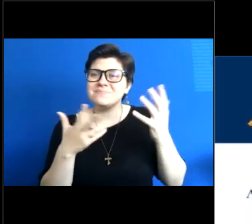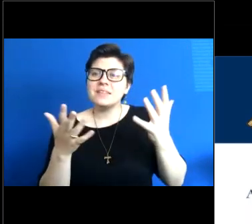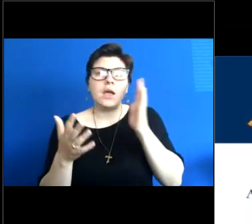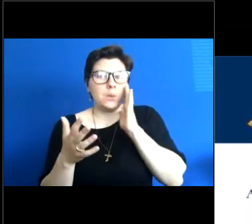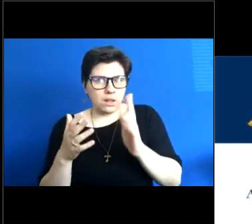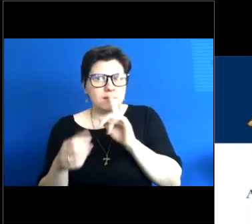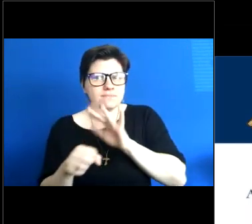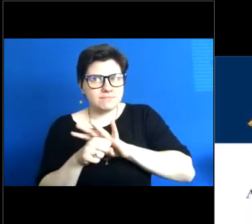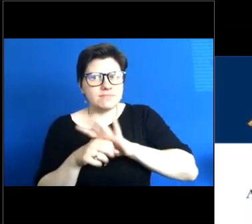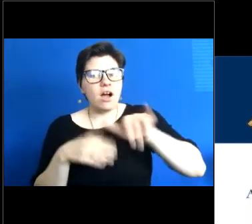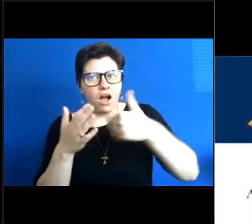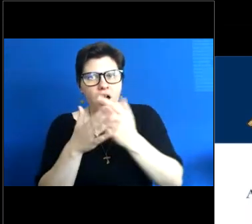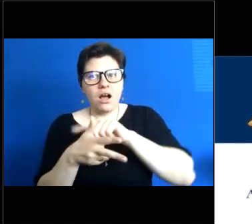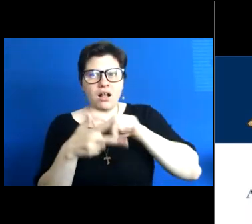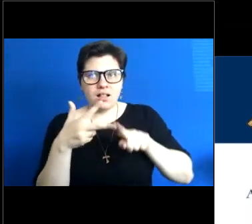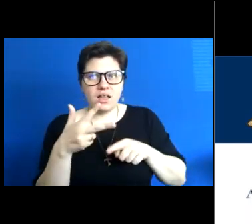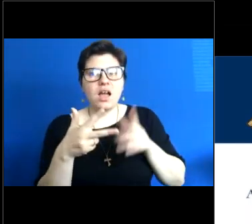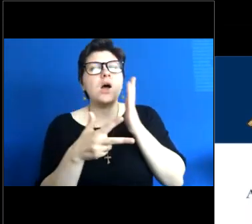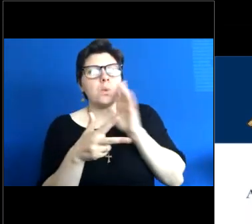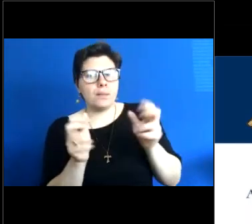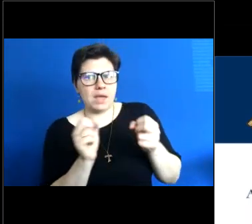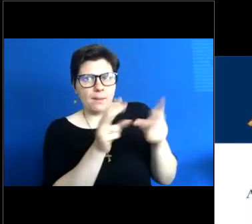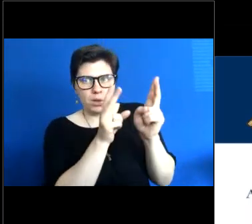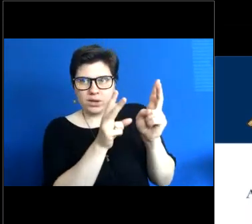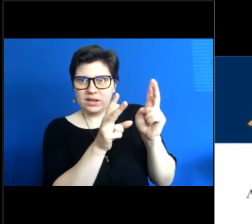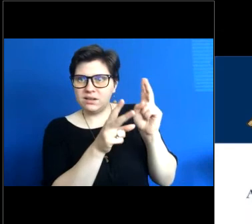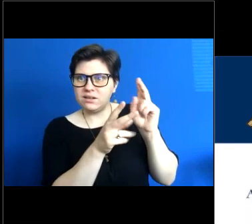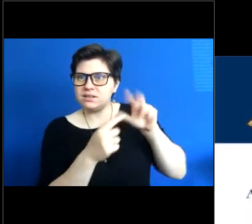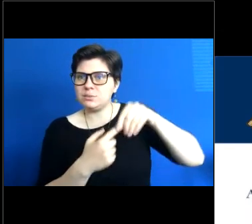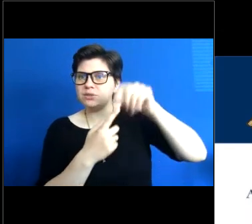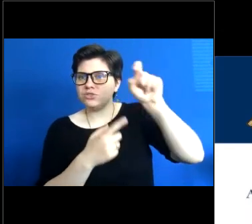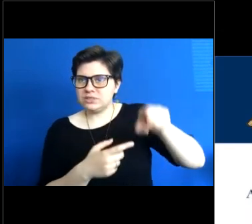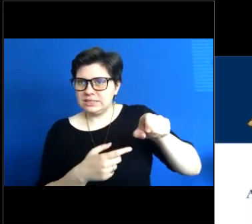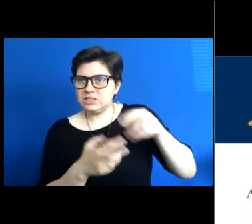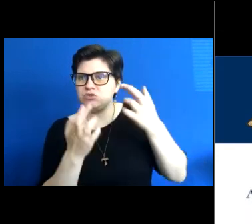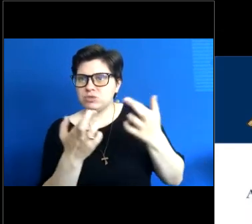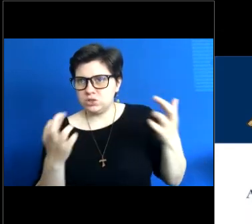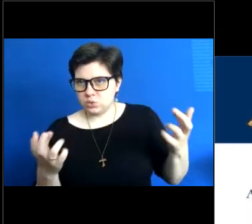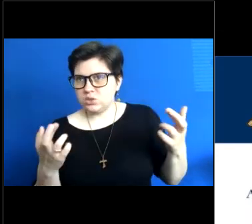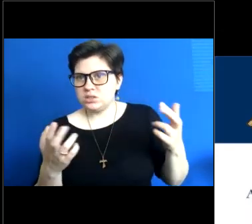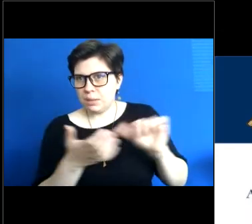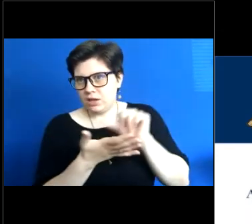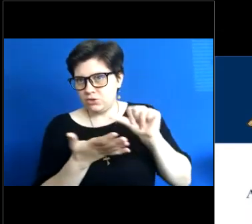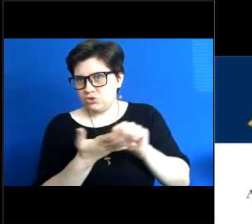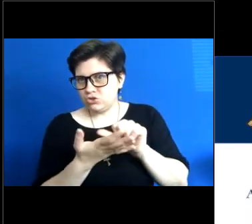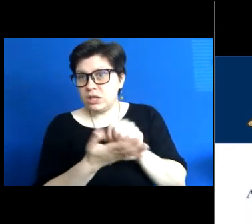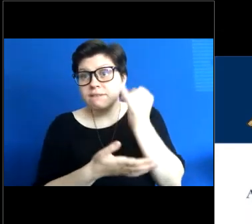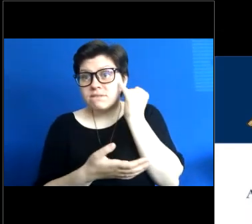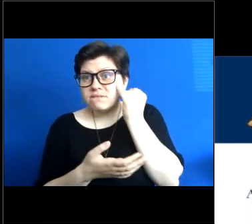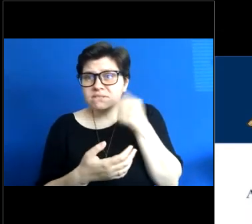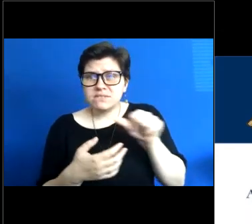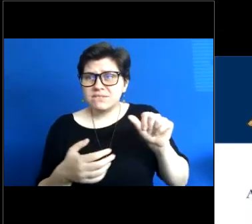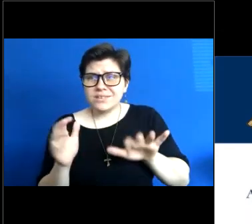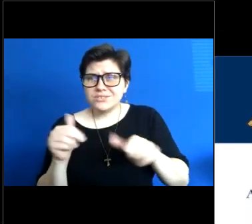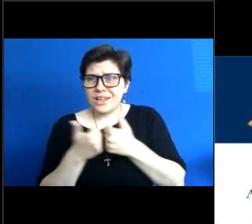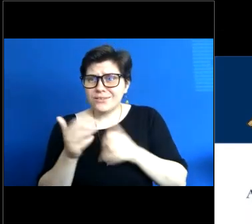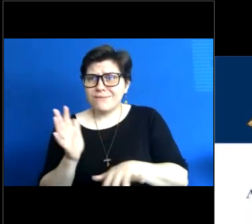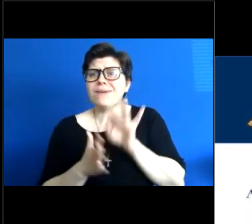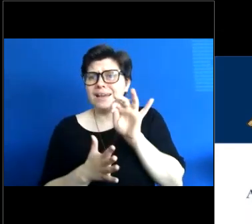webinars are on our special needs resource page. And if you have any challenges finding